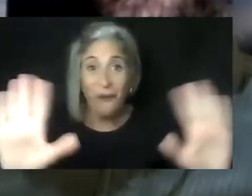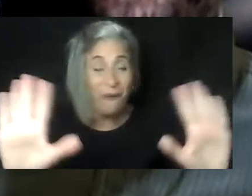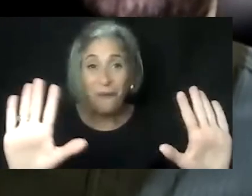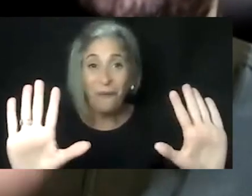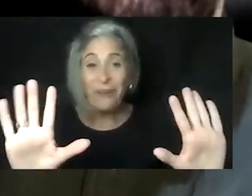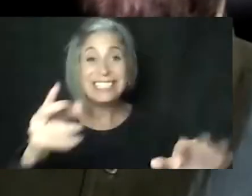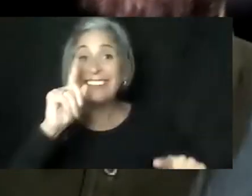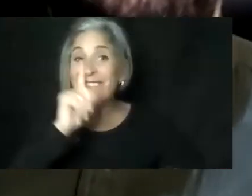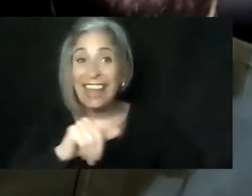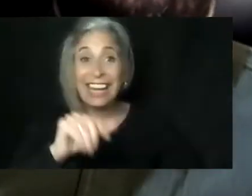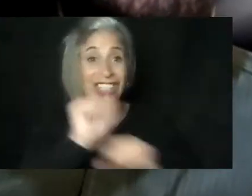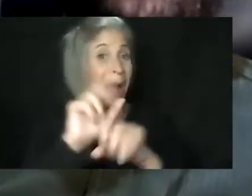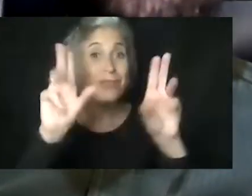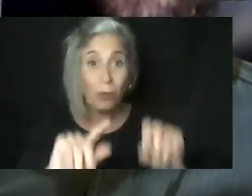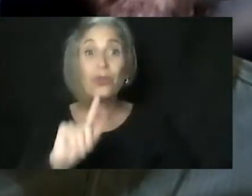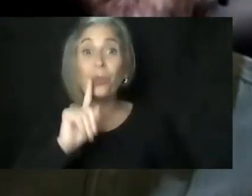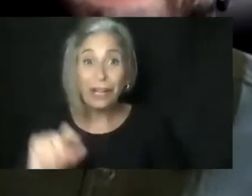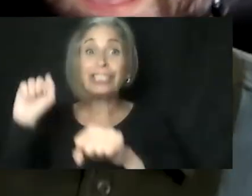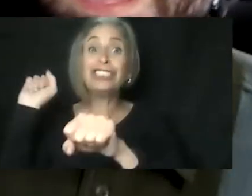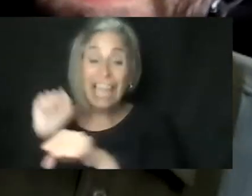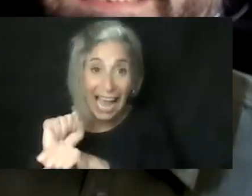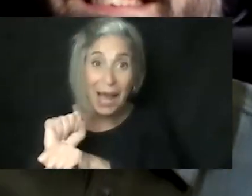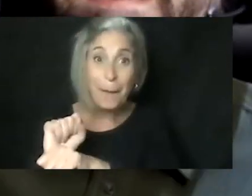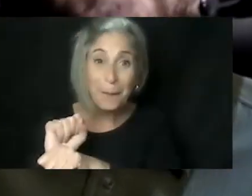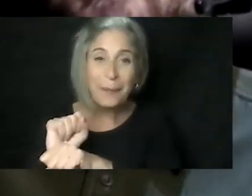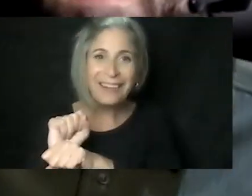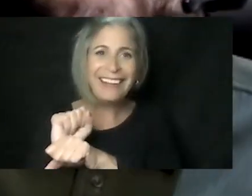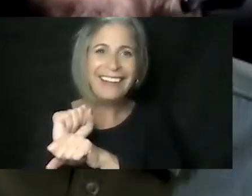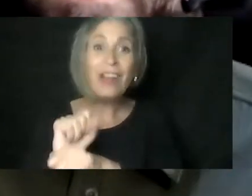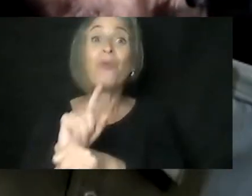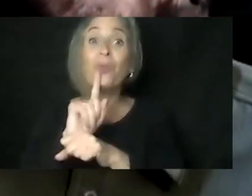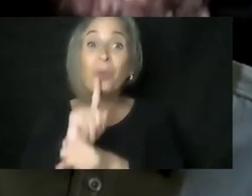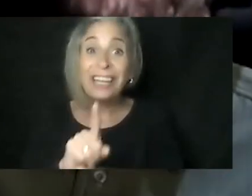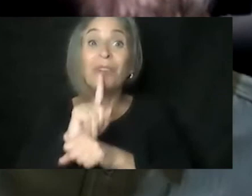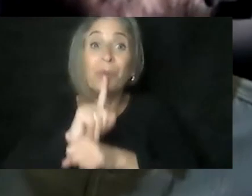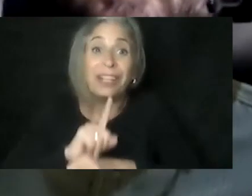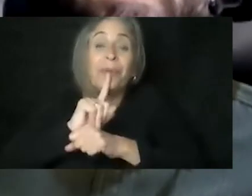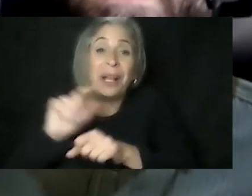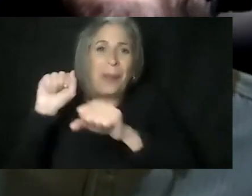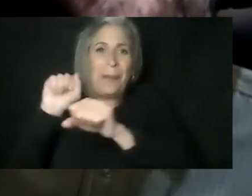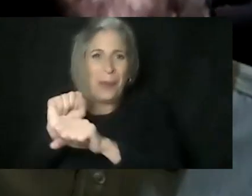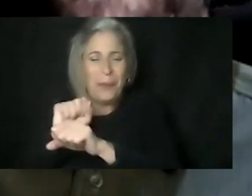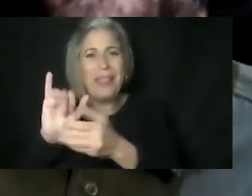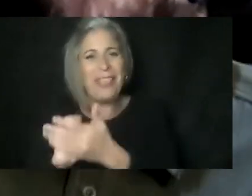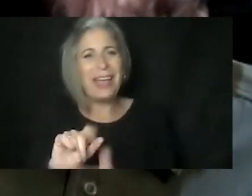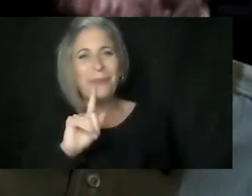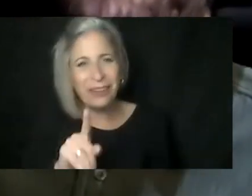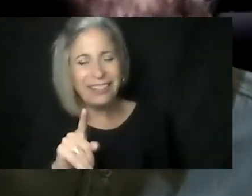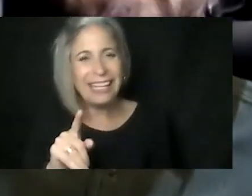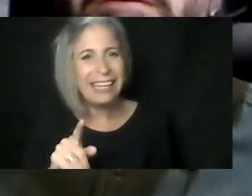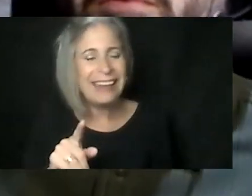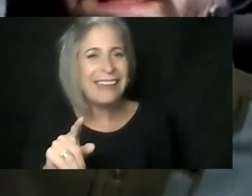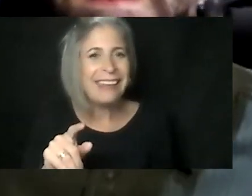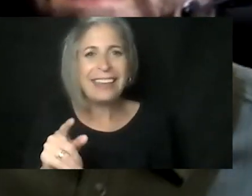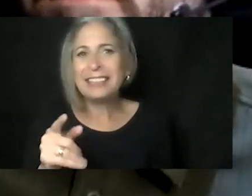This isn't like a work from home multi-level marketing thing. This is real employment that really, not